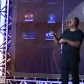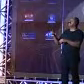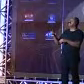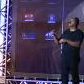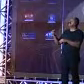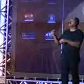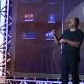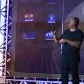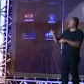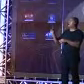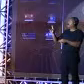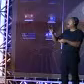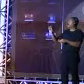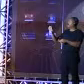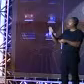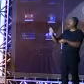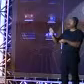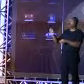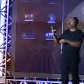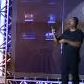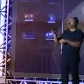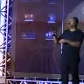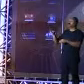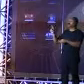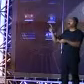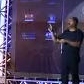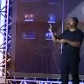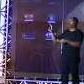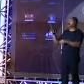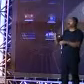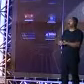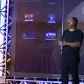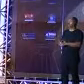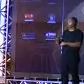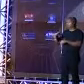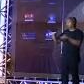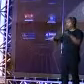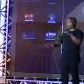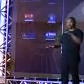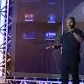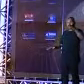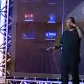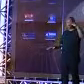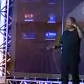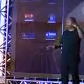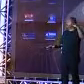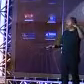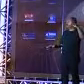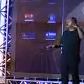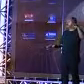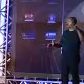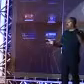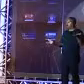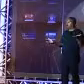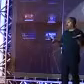of $2.2 billion. That's less money than Goldman Sachs.